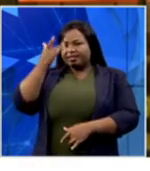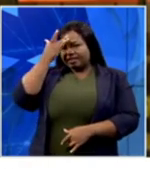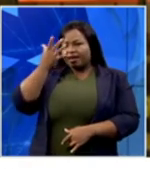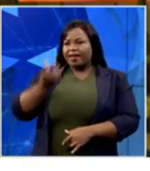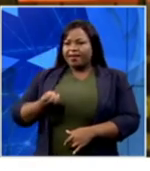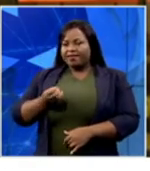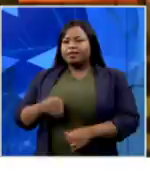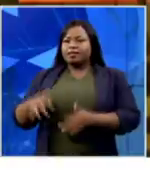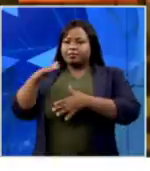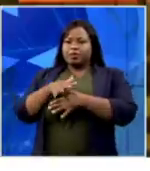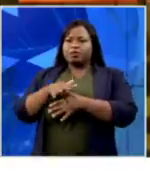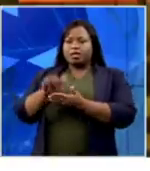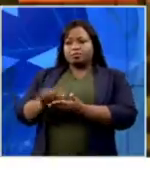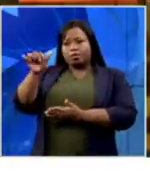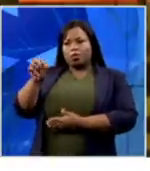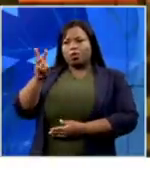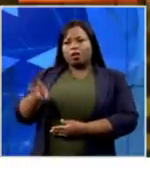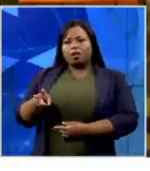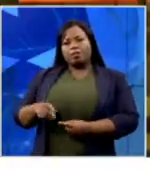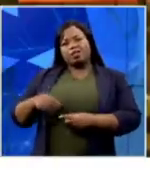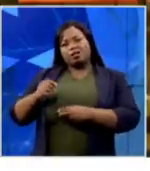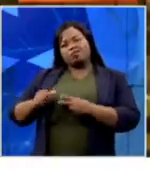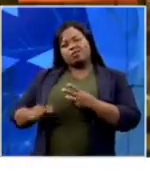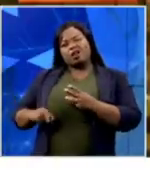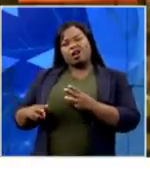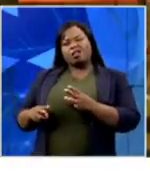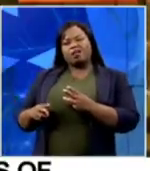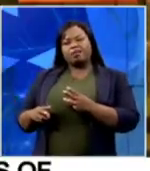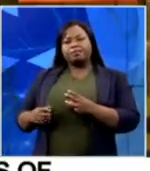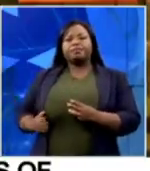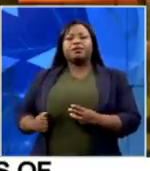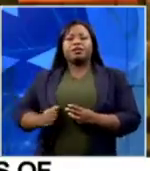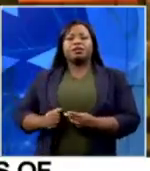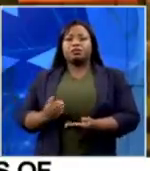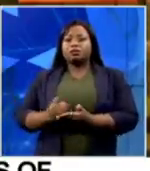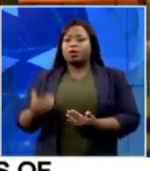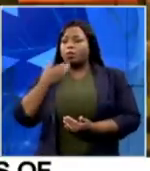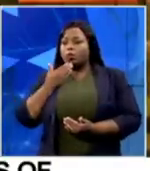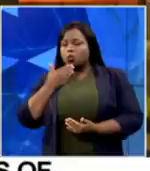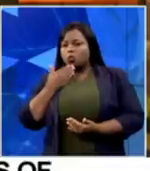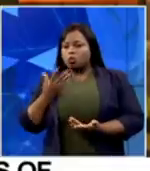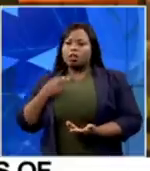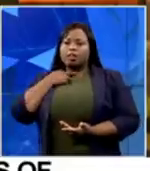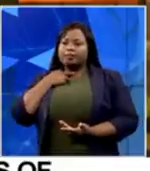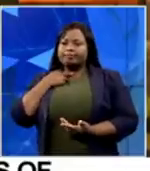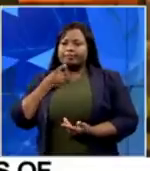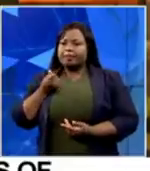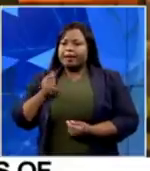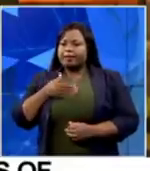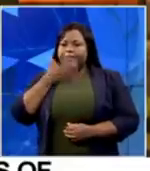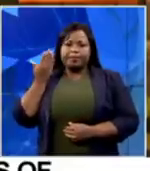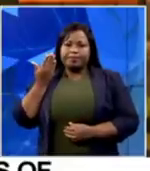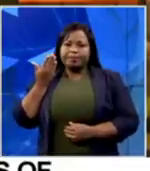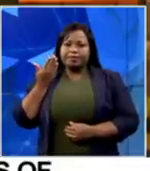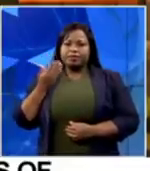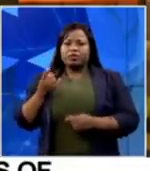prioritised for this first flight, and for other flights from South Africa. For those who are genuinely unable to afford the capped fares